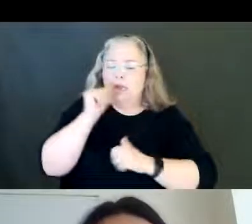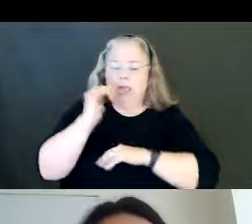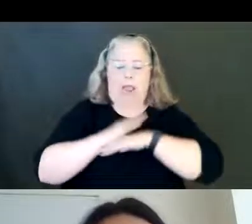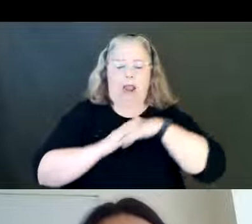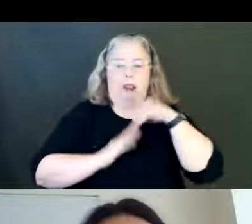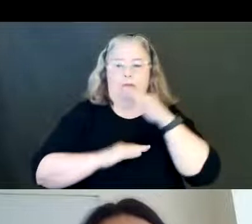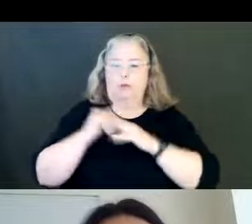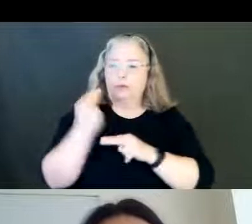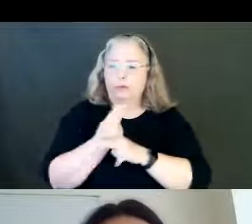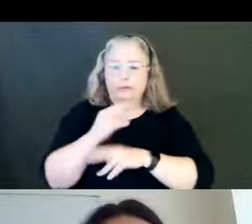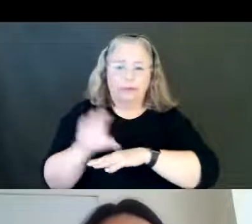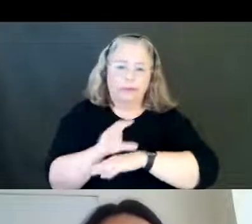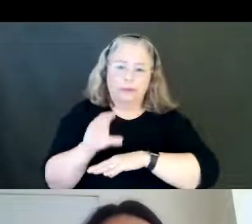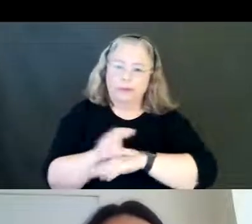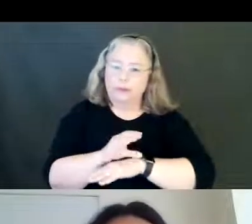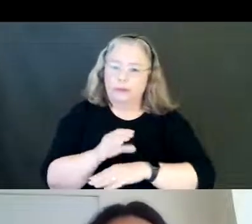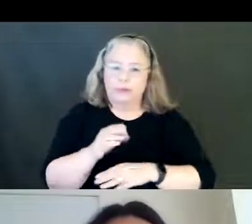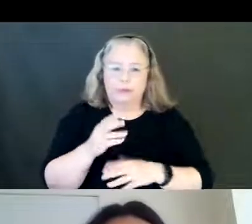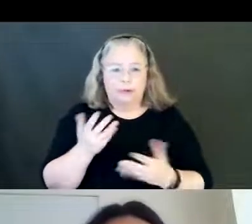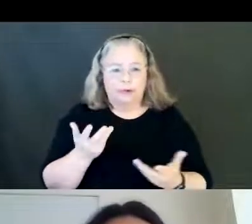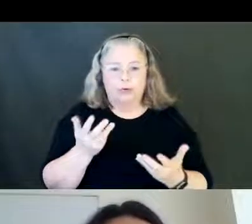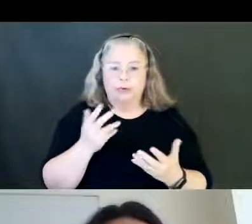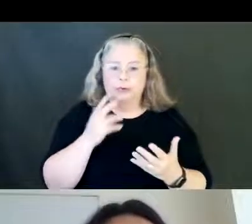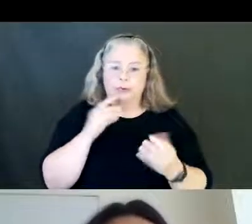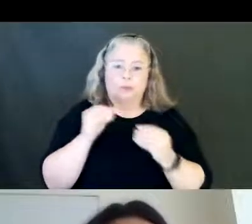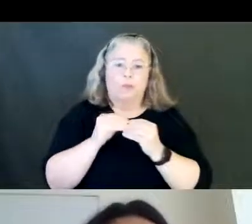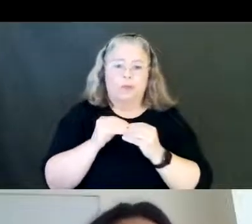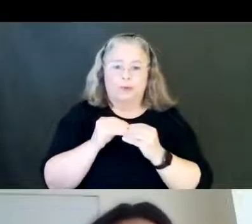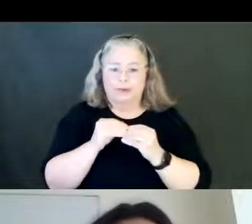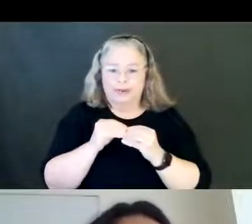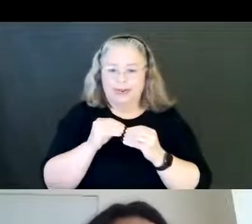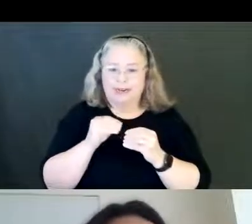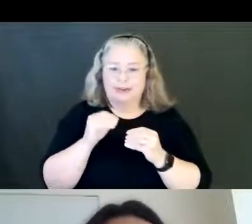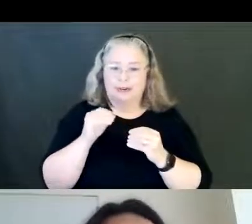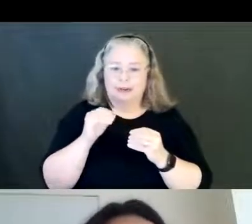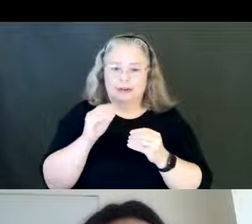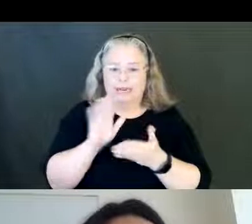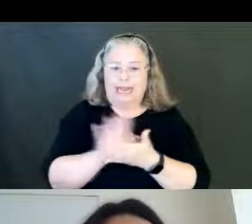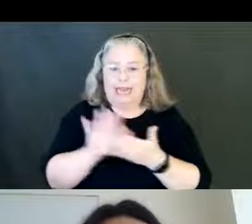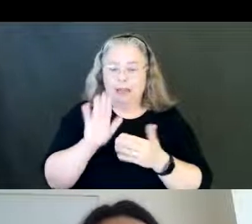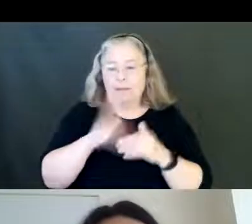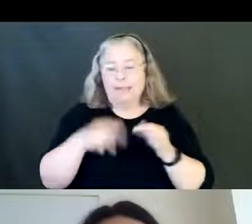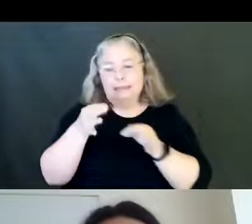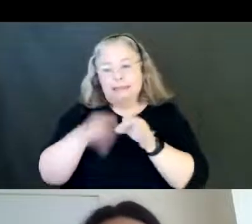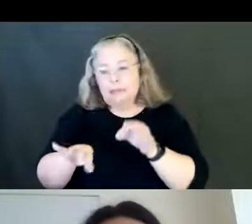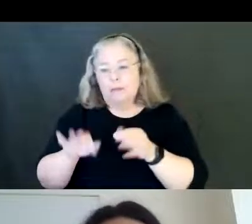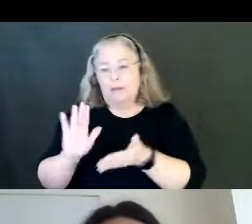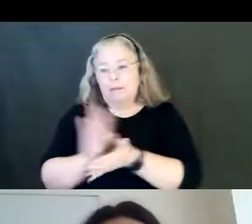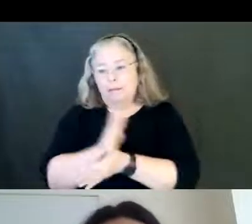computers. Sometimes more work and cleanup than simple paper procedure. Cost.